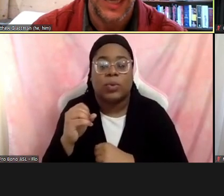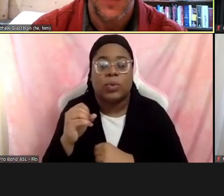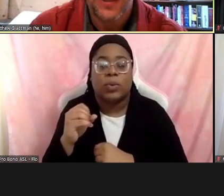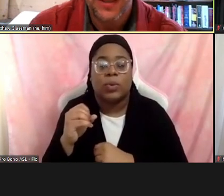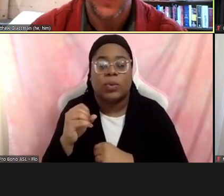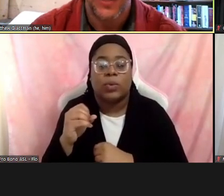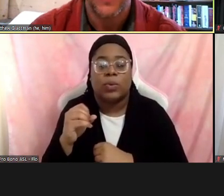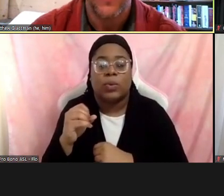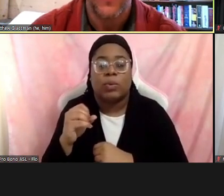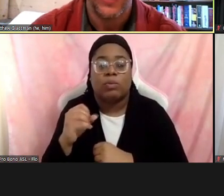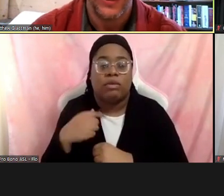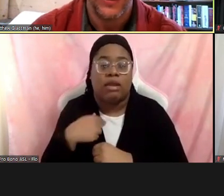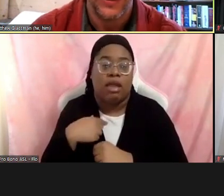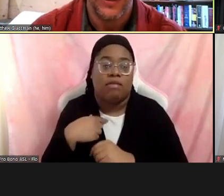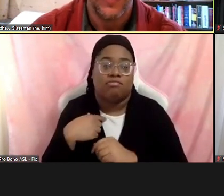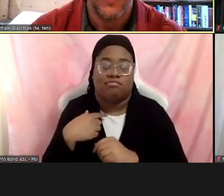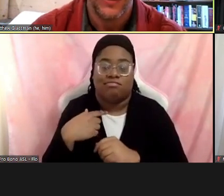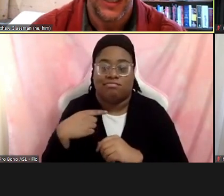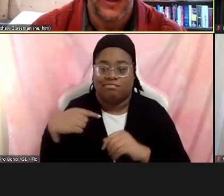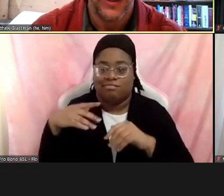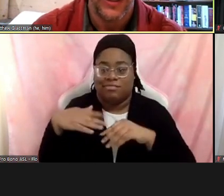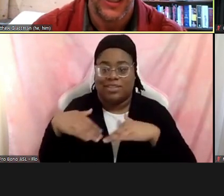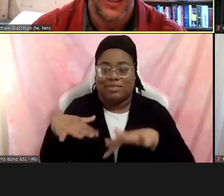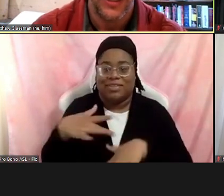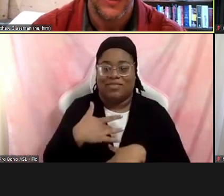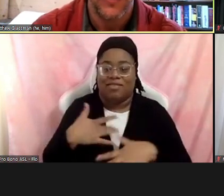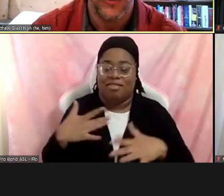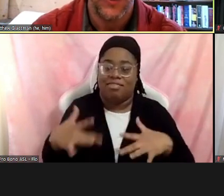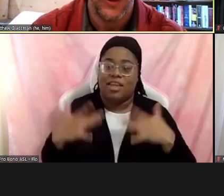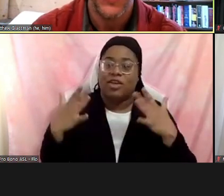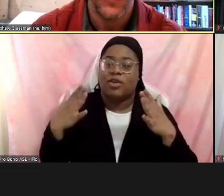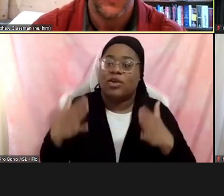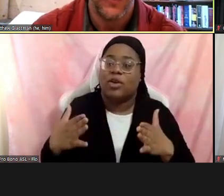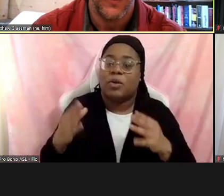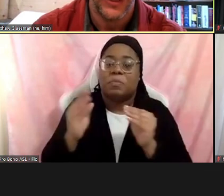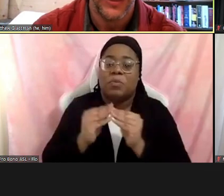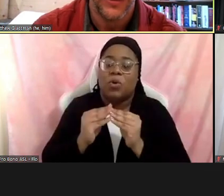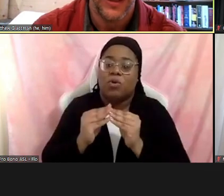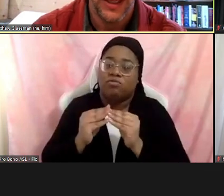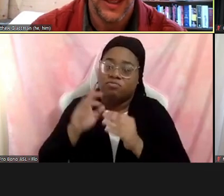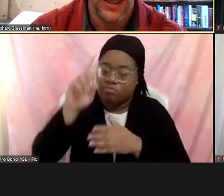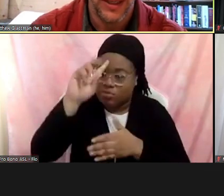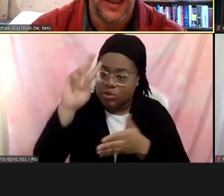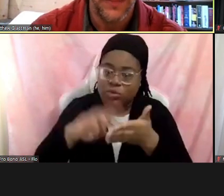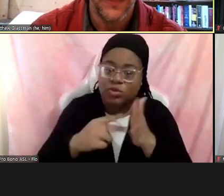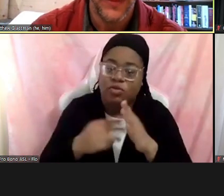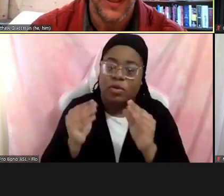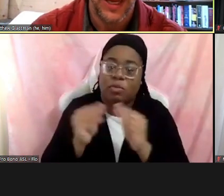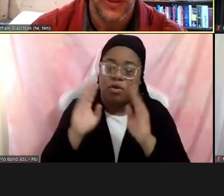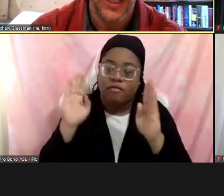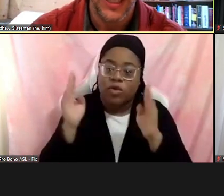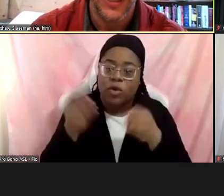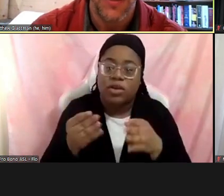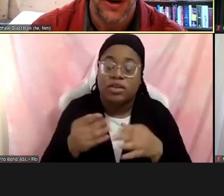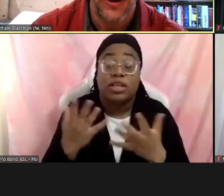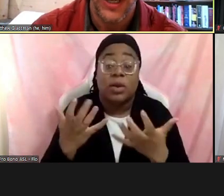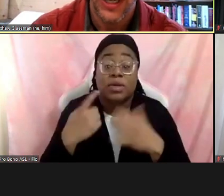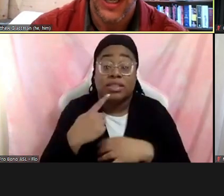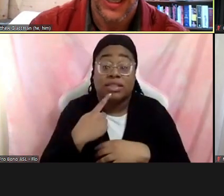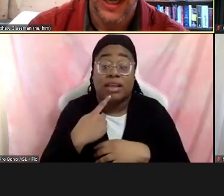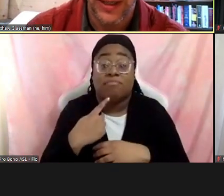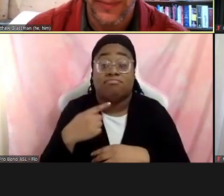I come out of the space feeling lighter and more purposeful and more focused. I just want to say